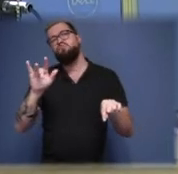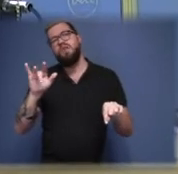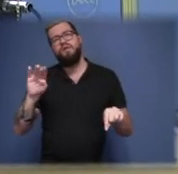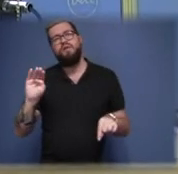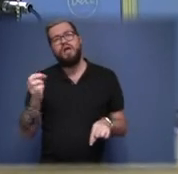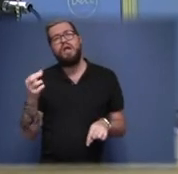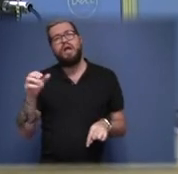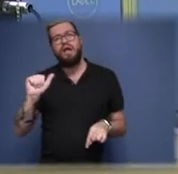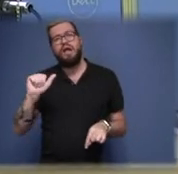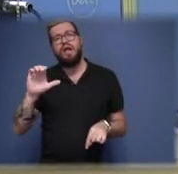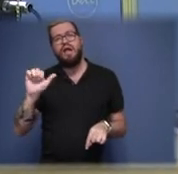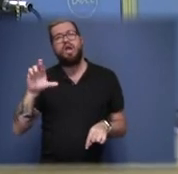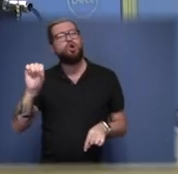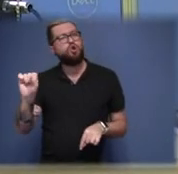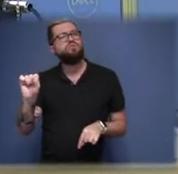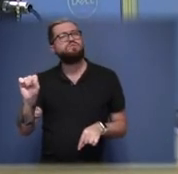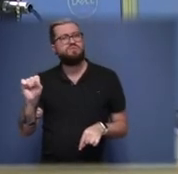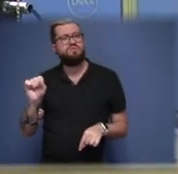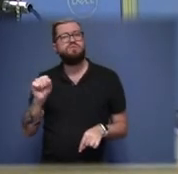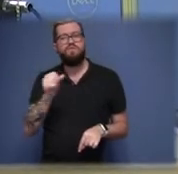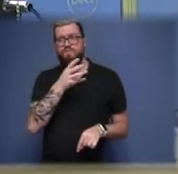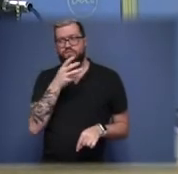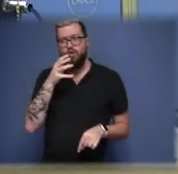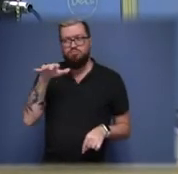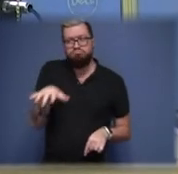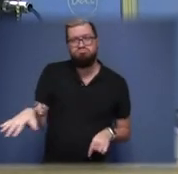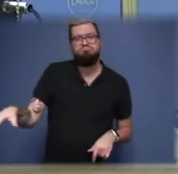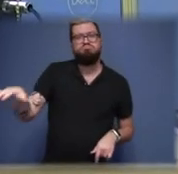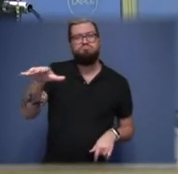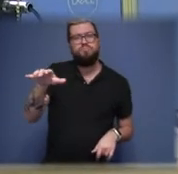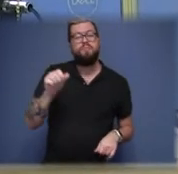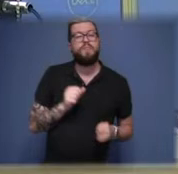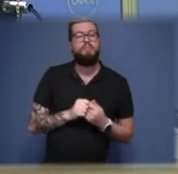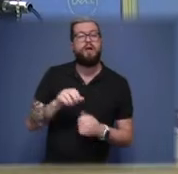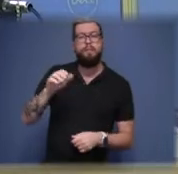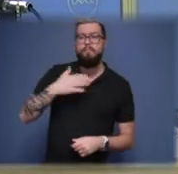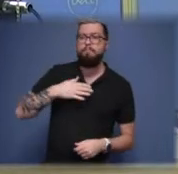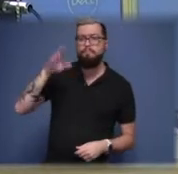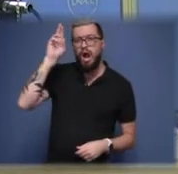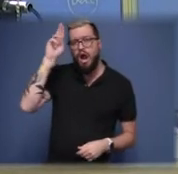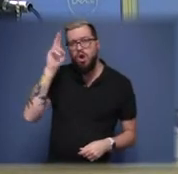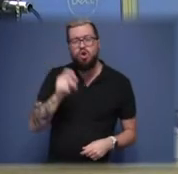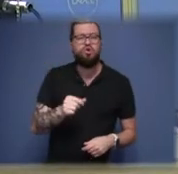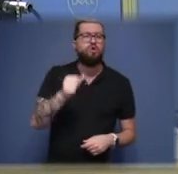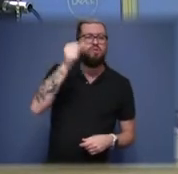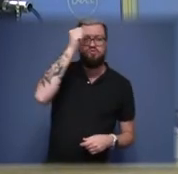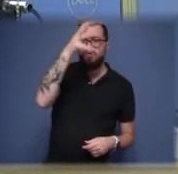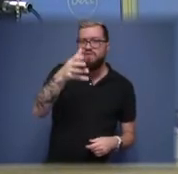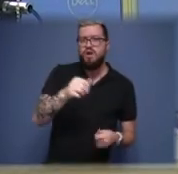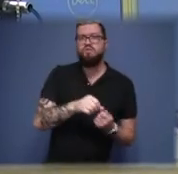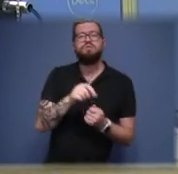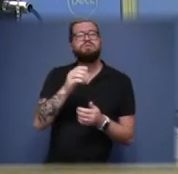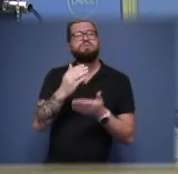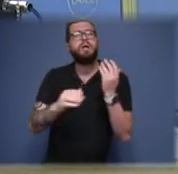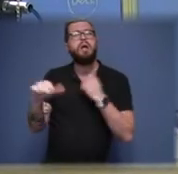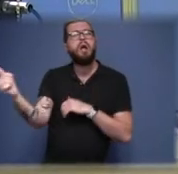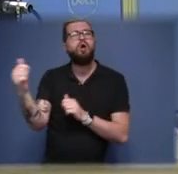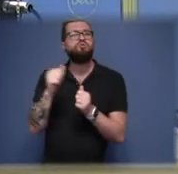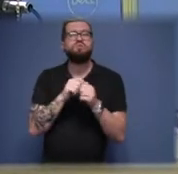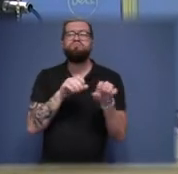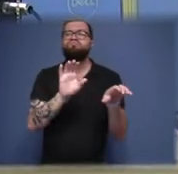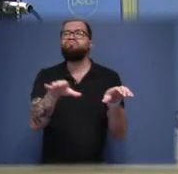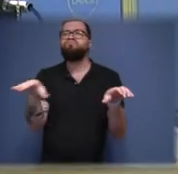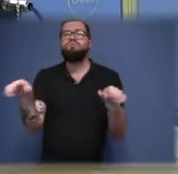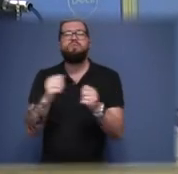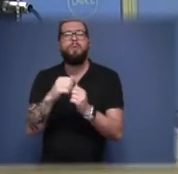acres. And him and my uncle, some other family members, built a very nice house